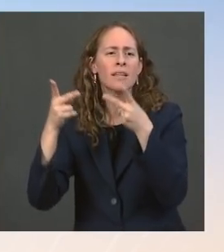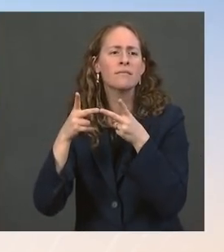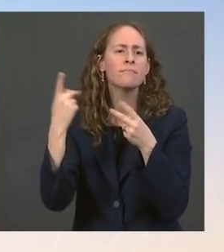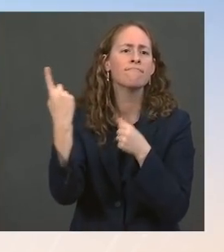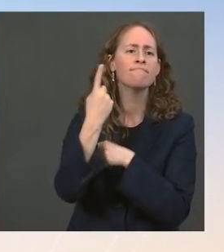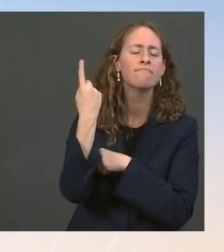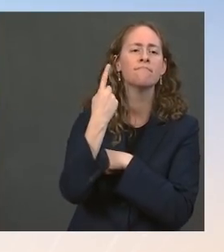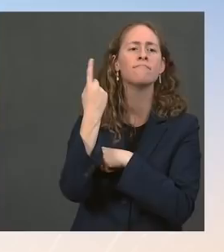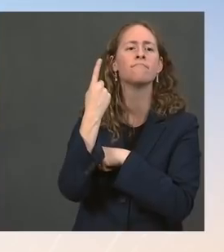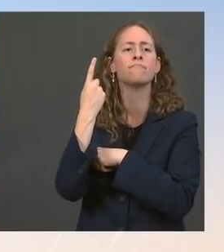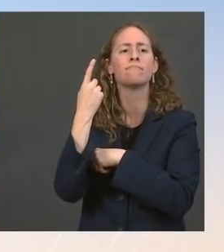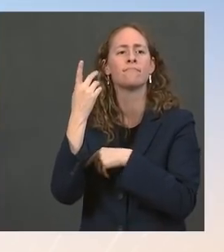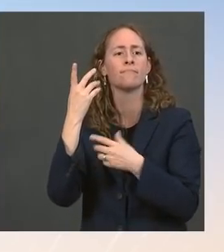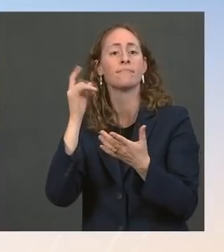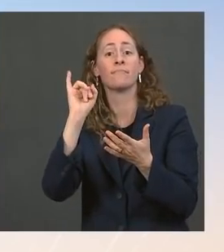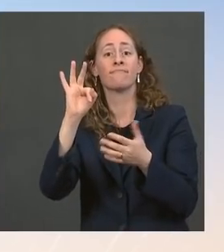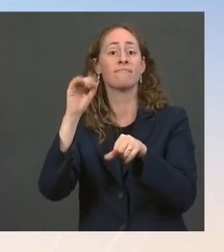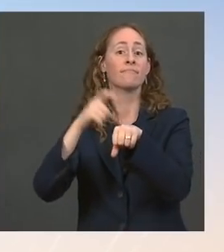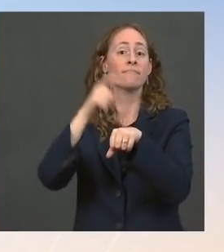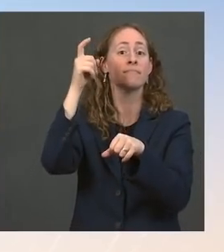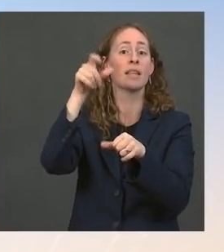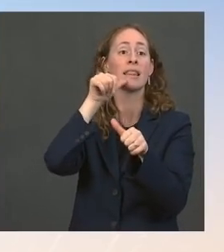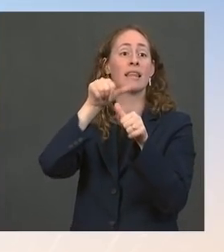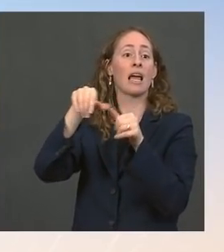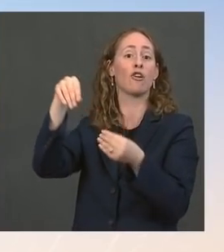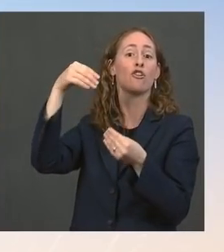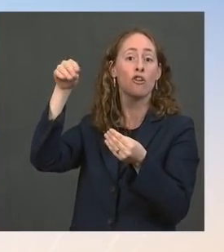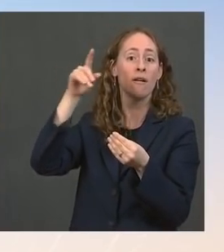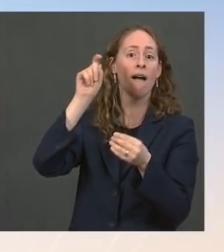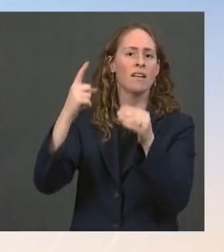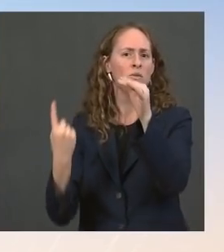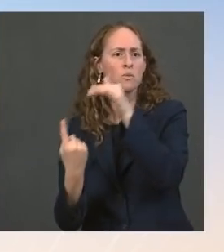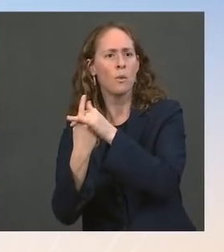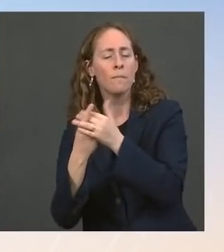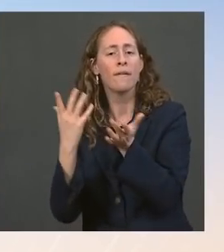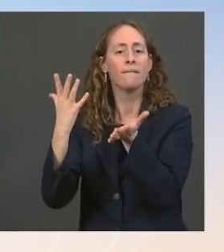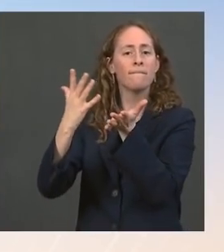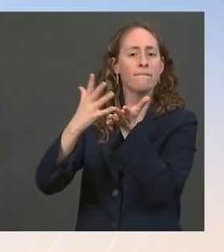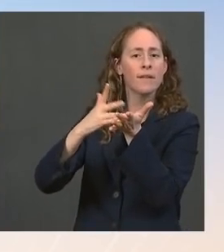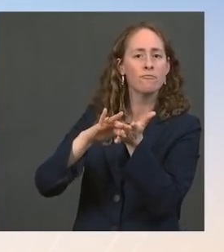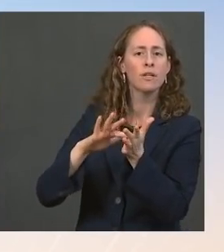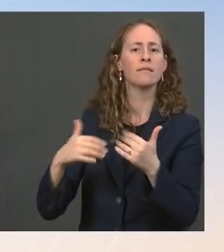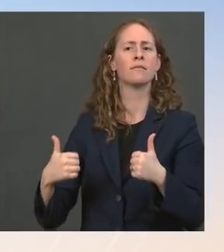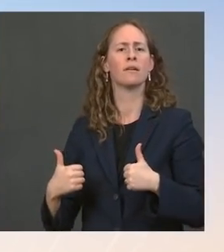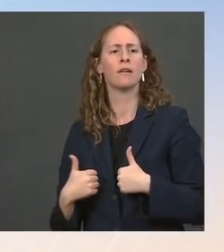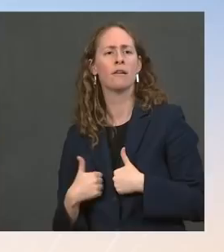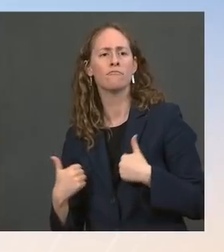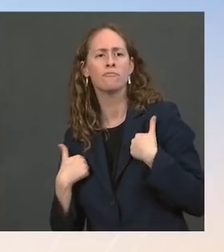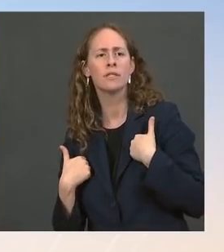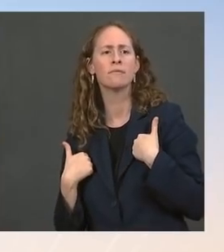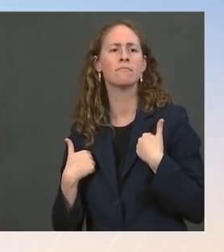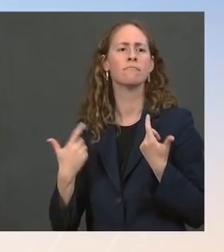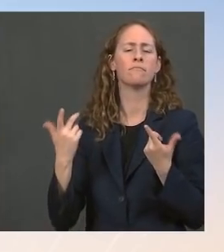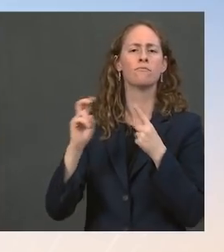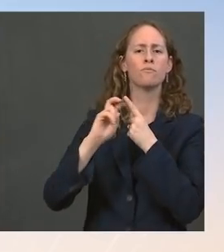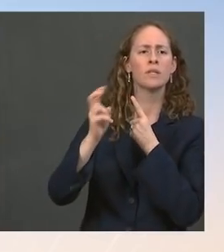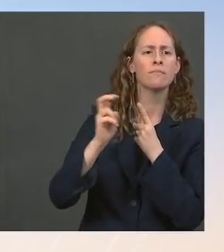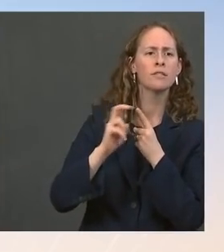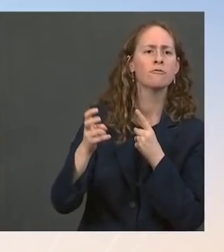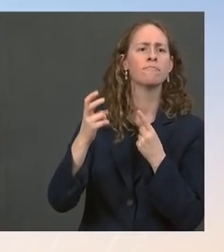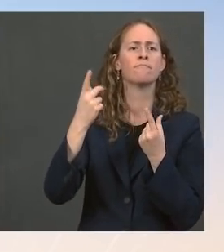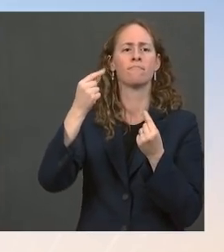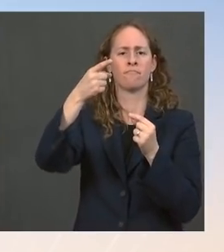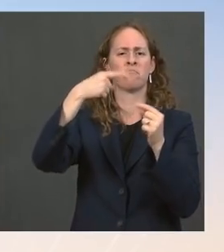appear, where biometric data and other data is taken. In terms of their transportation methods, I'd certainly point you to the Department of Homeland Security.